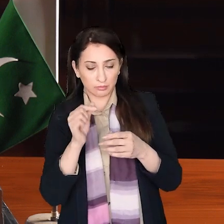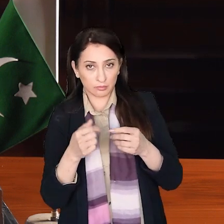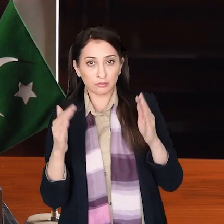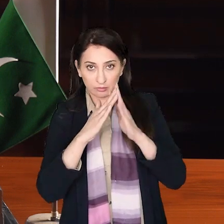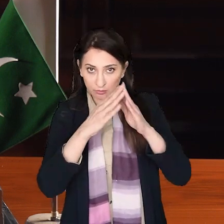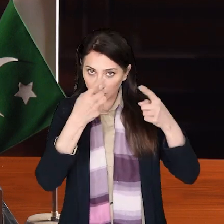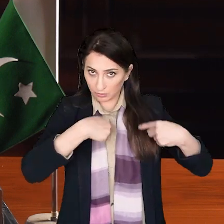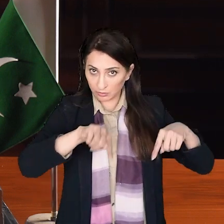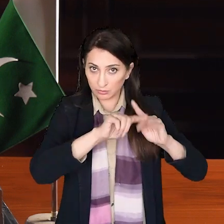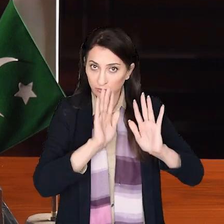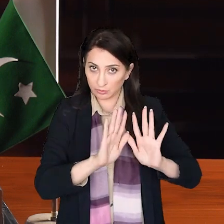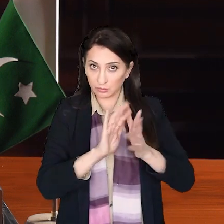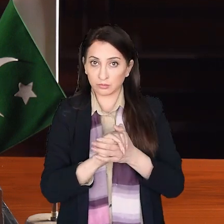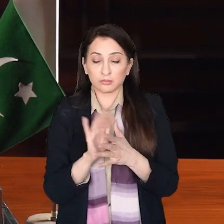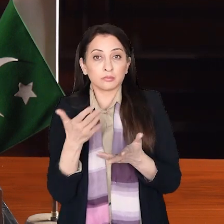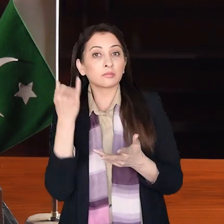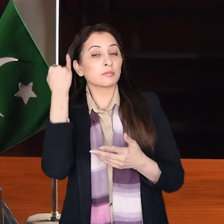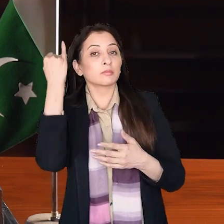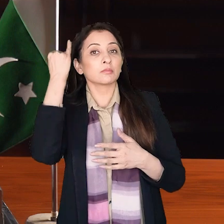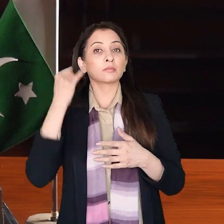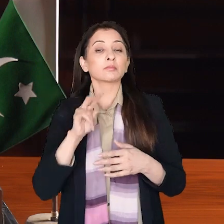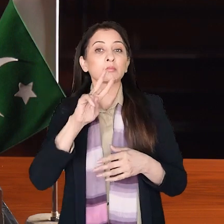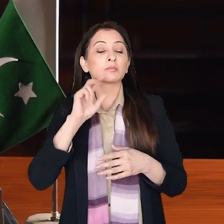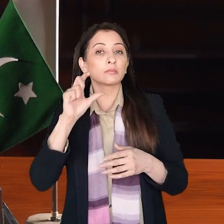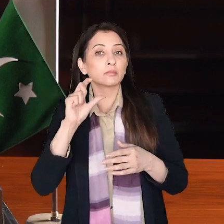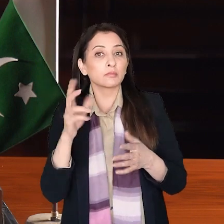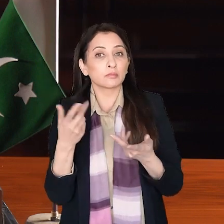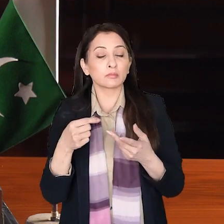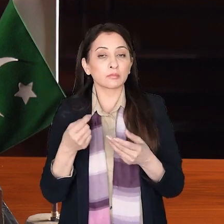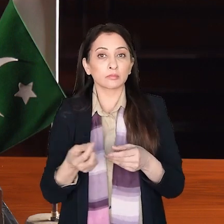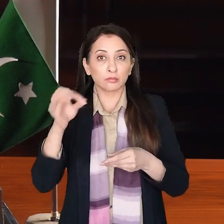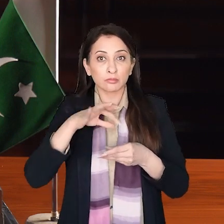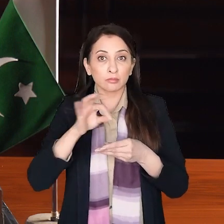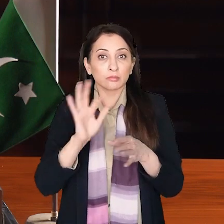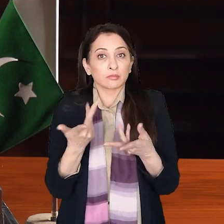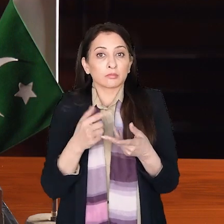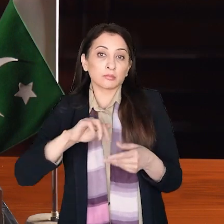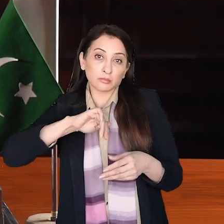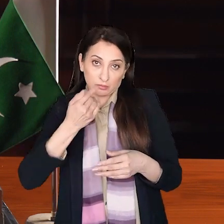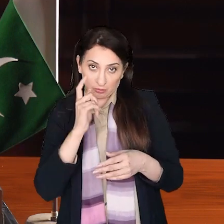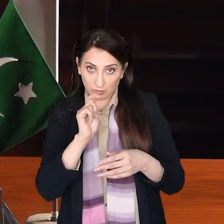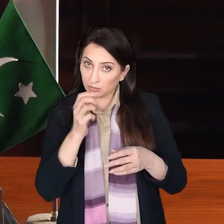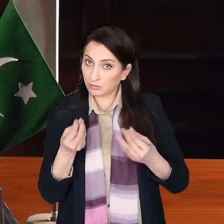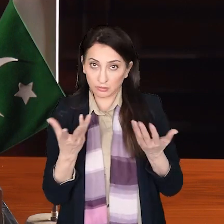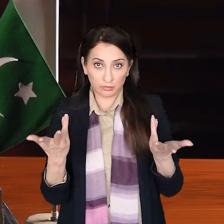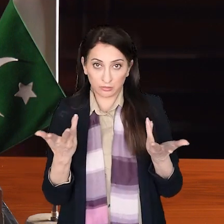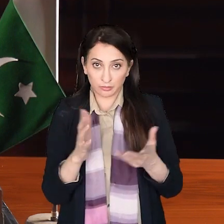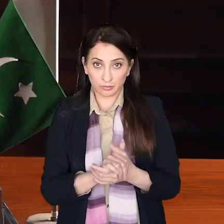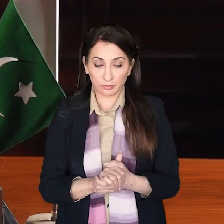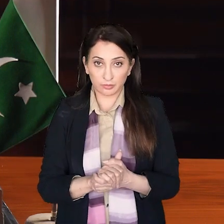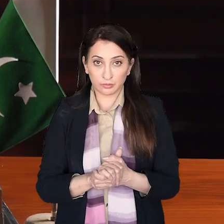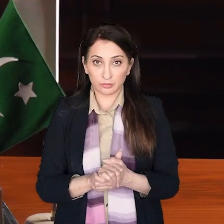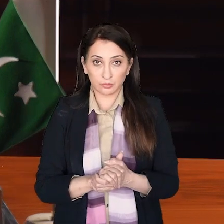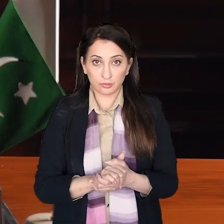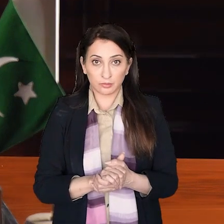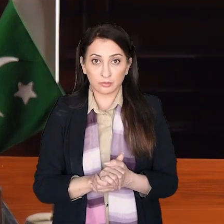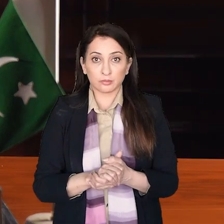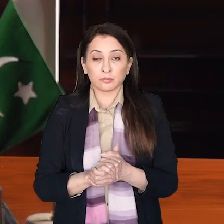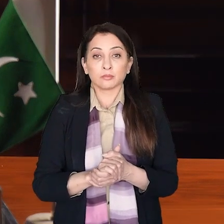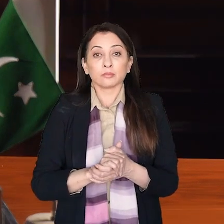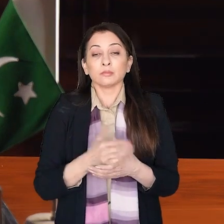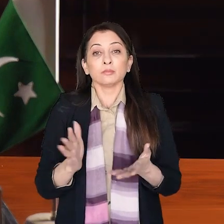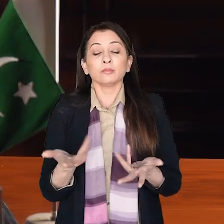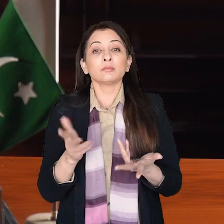at home, or whether it's an idea you get VC to fund and start your own initiatives. Firstly, in terms of